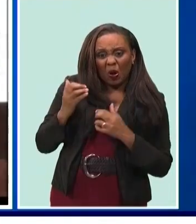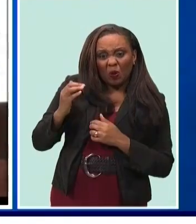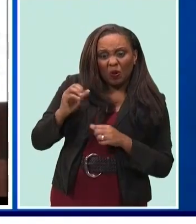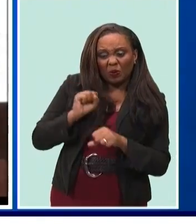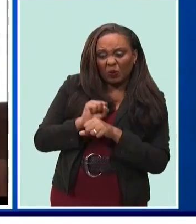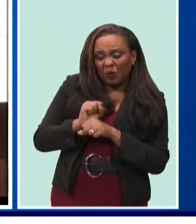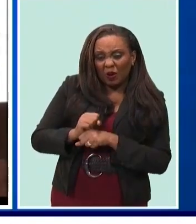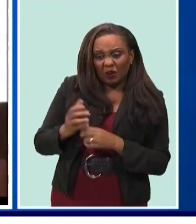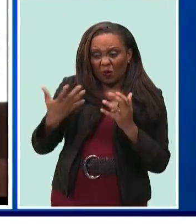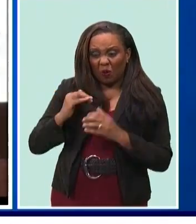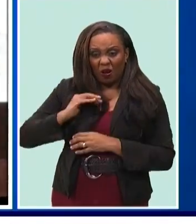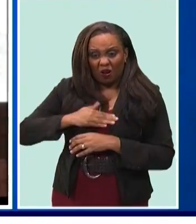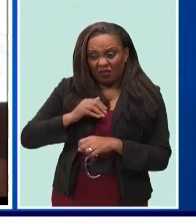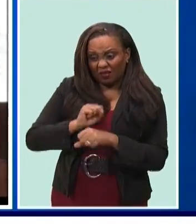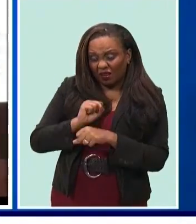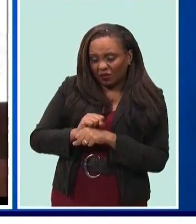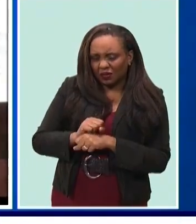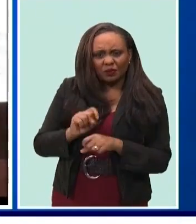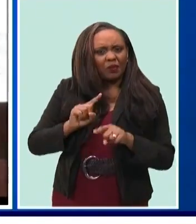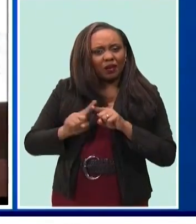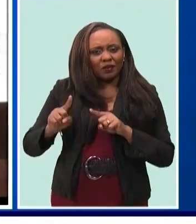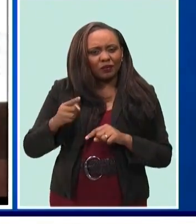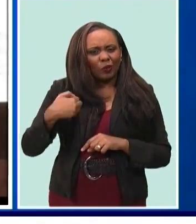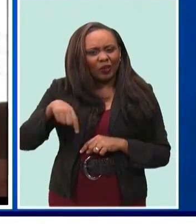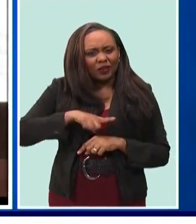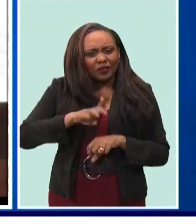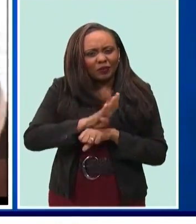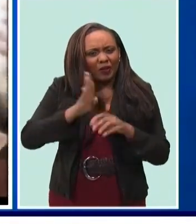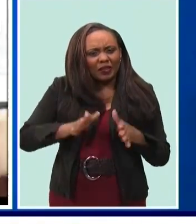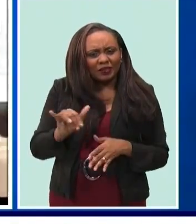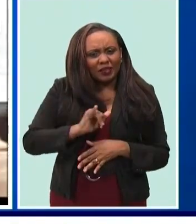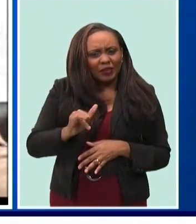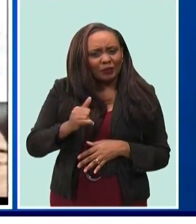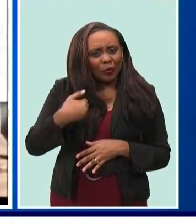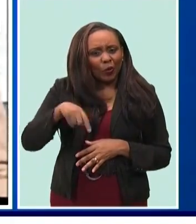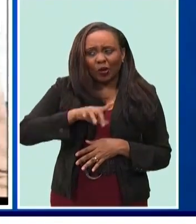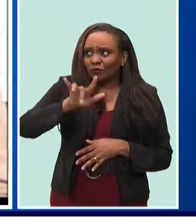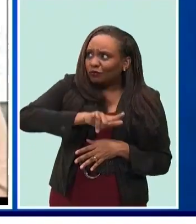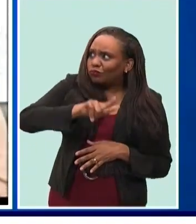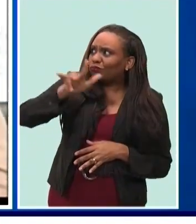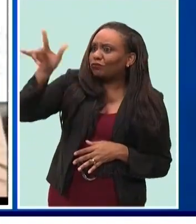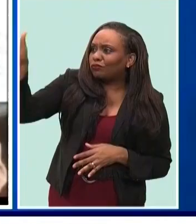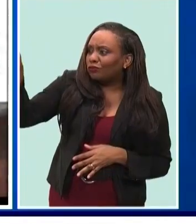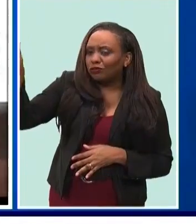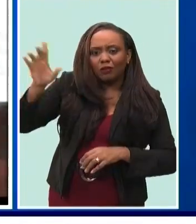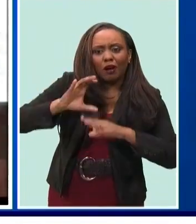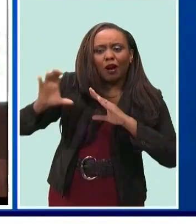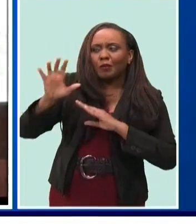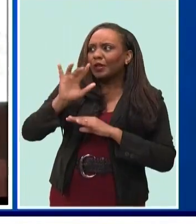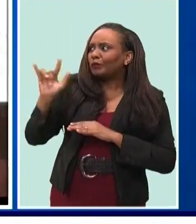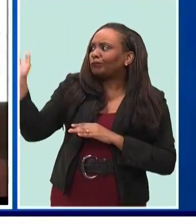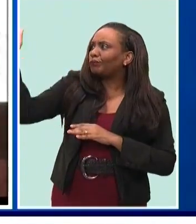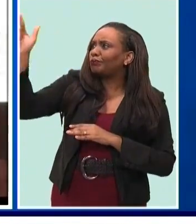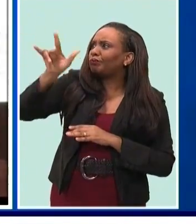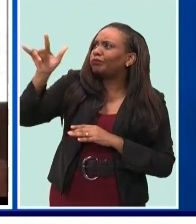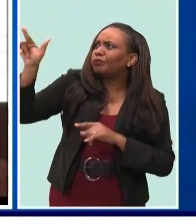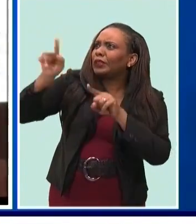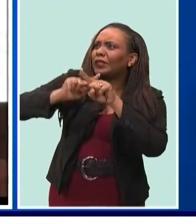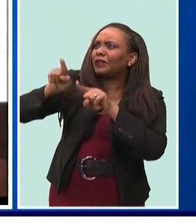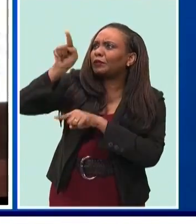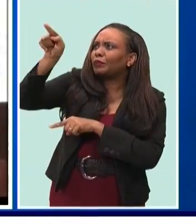the same thing obtains for Barbadians. They go all over the Caribbean and seek employment and get